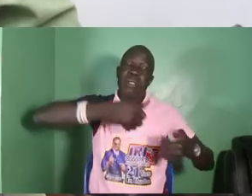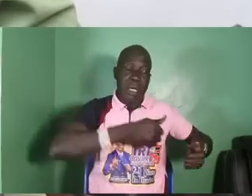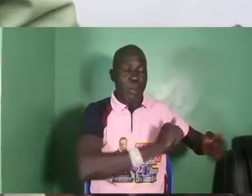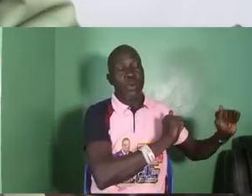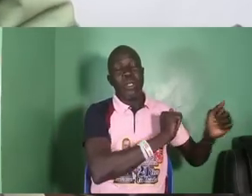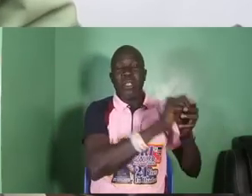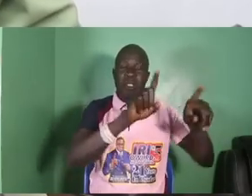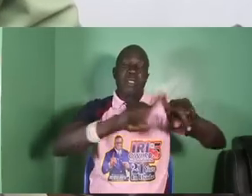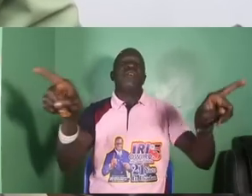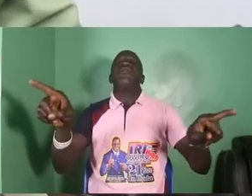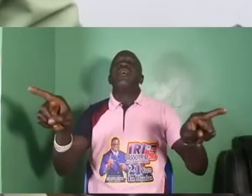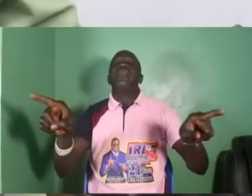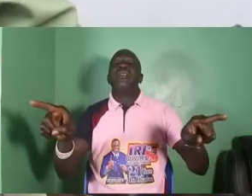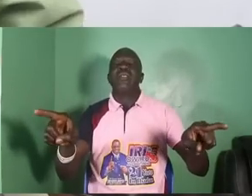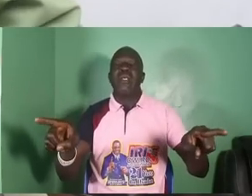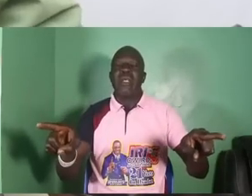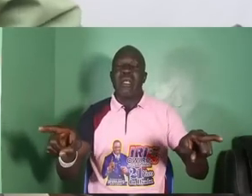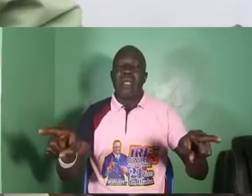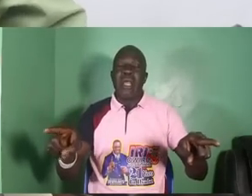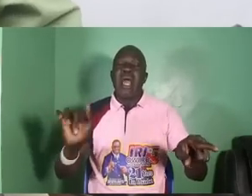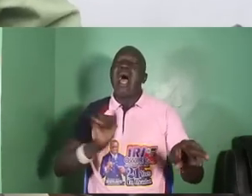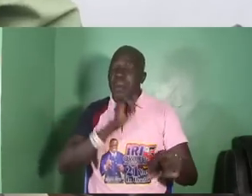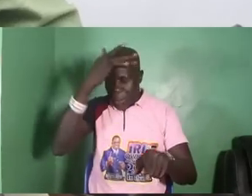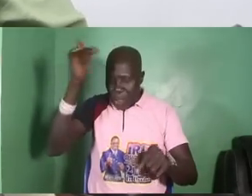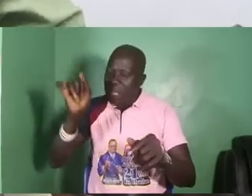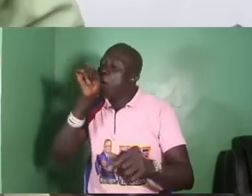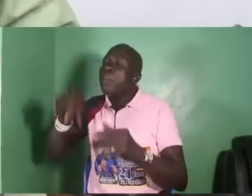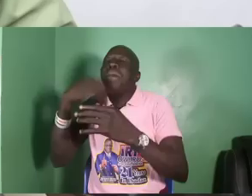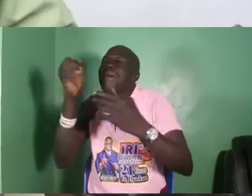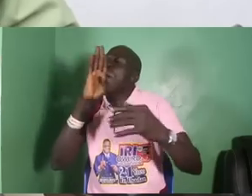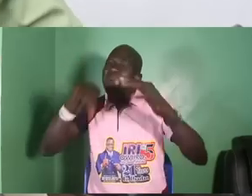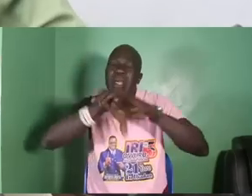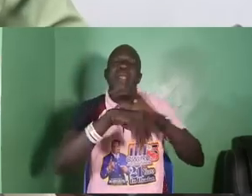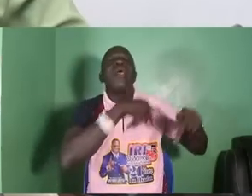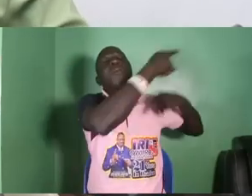Oh, yeah, it differs to yes, all Americans. I've been as a prophet for many years.